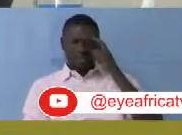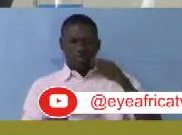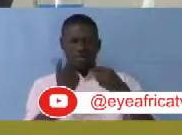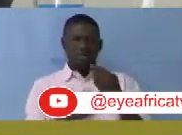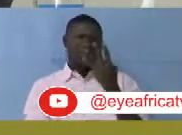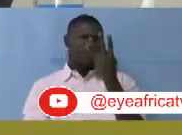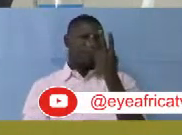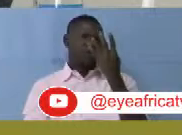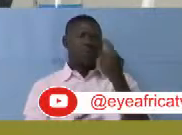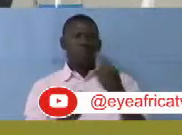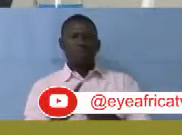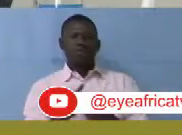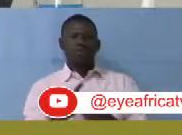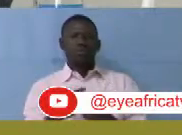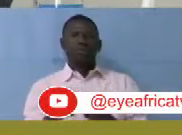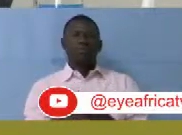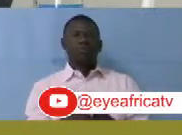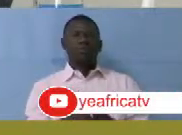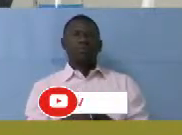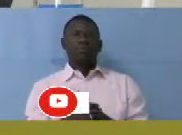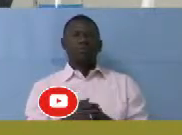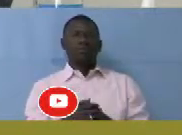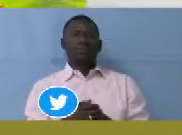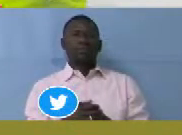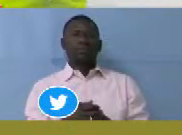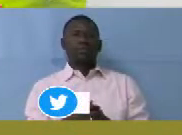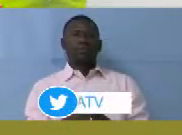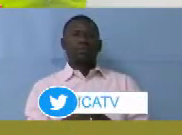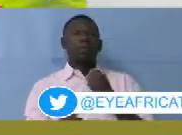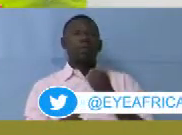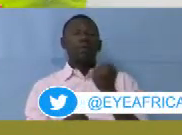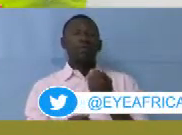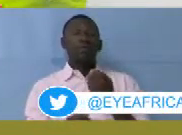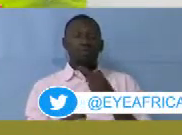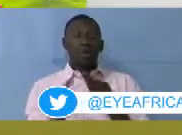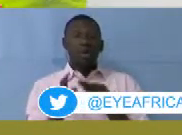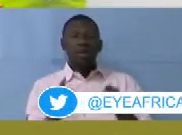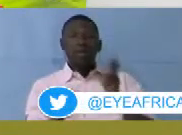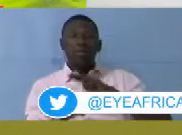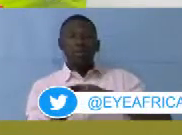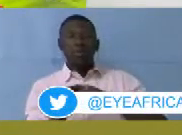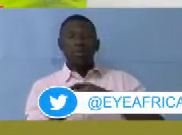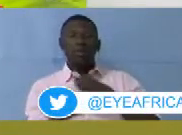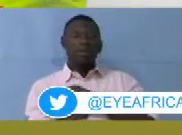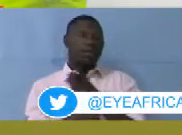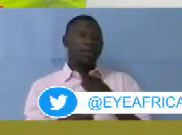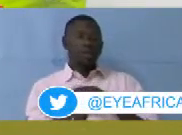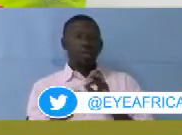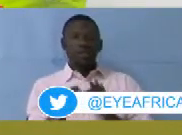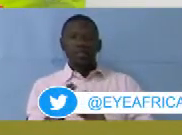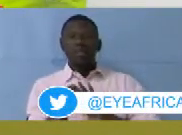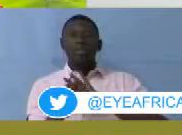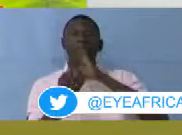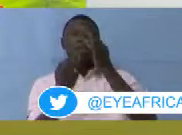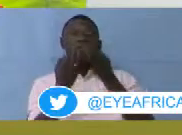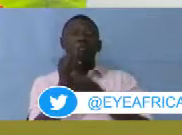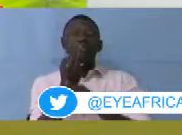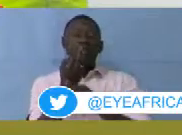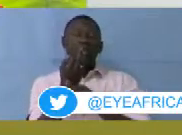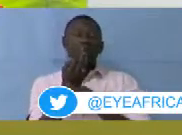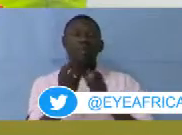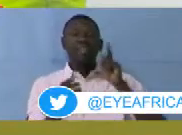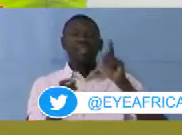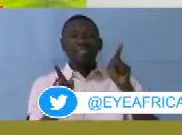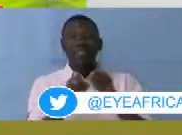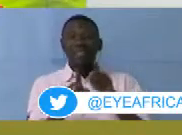kije. But that because I was reported, and then they transferred me under 24 hours. That you know